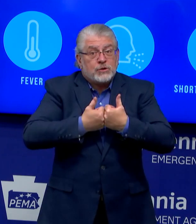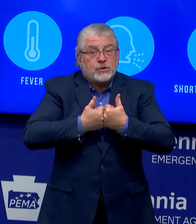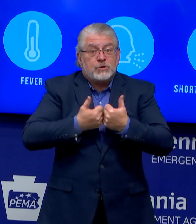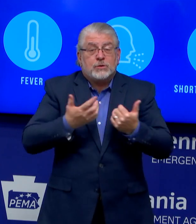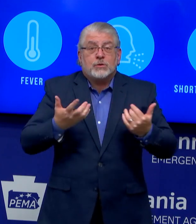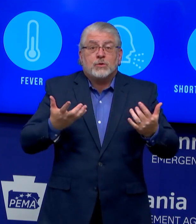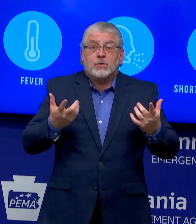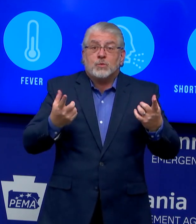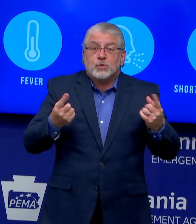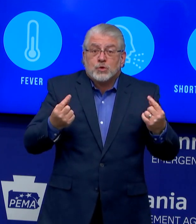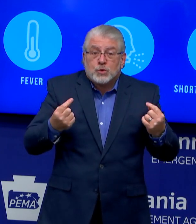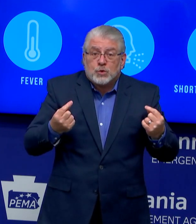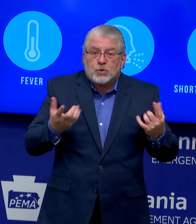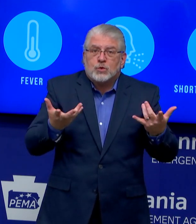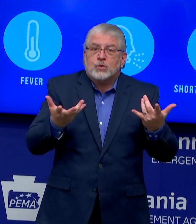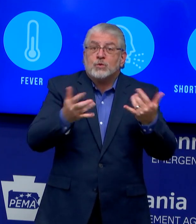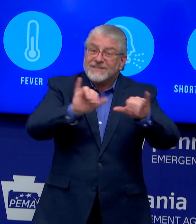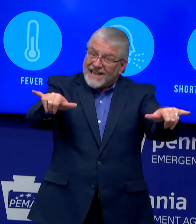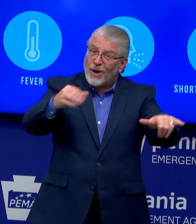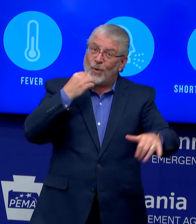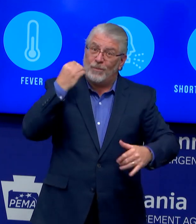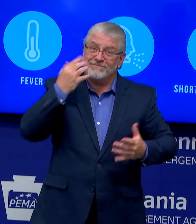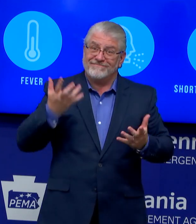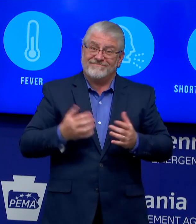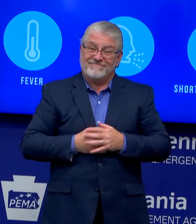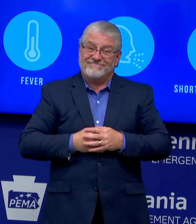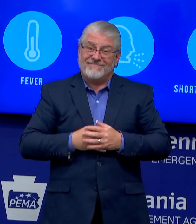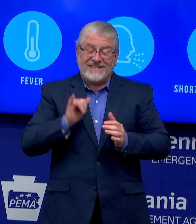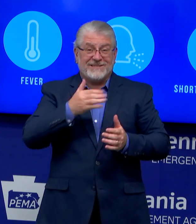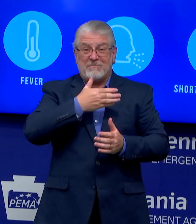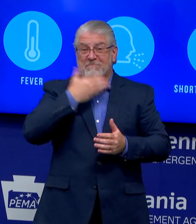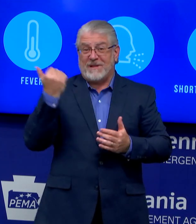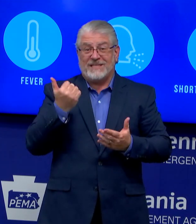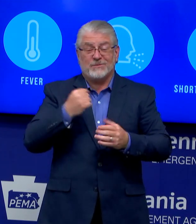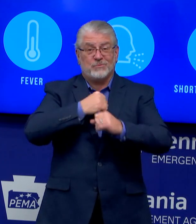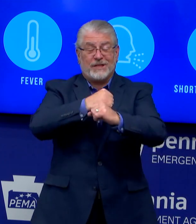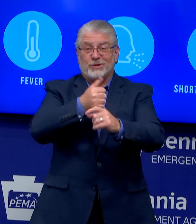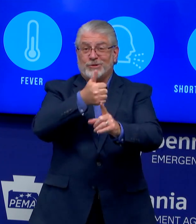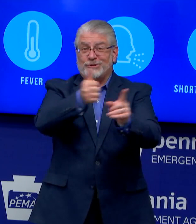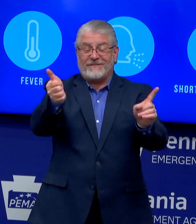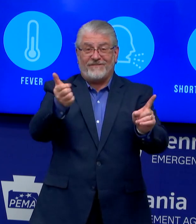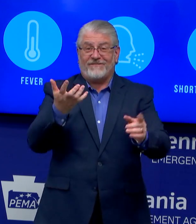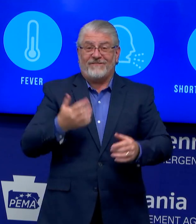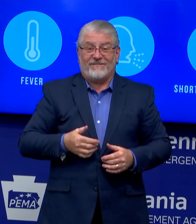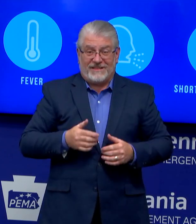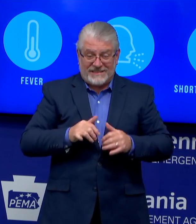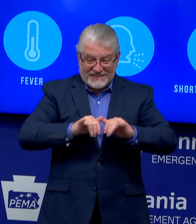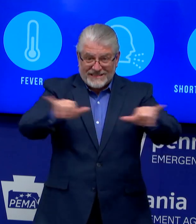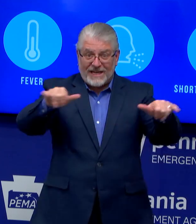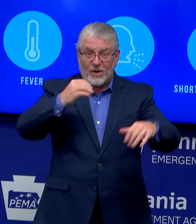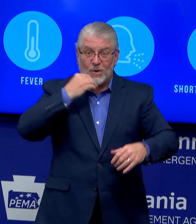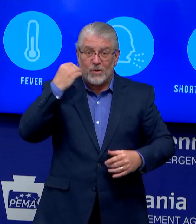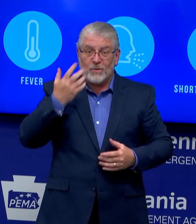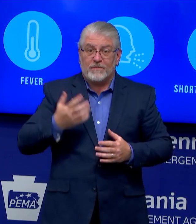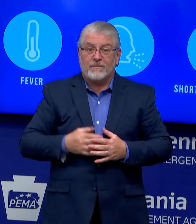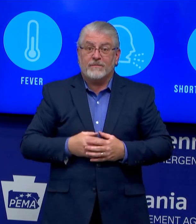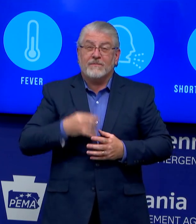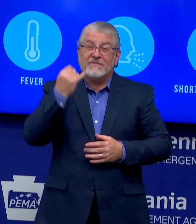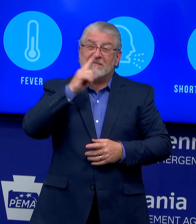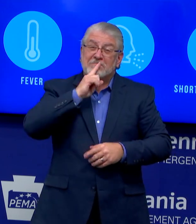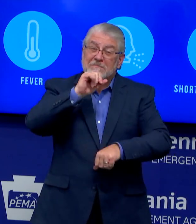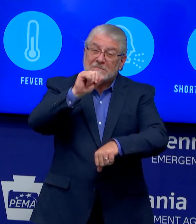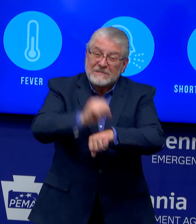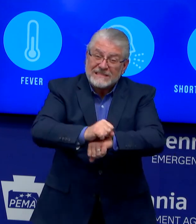from being exposed to this dangerous virus, COVID-19. If you are out, then you really want to stay at least 6